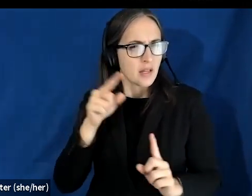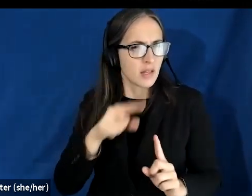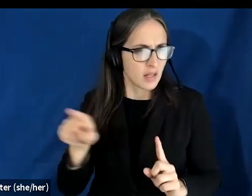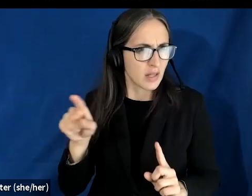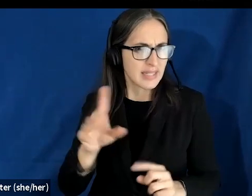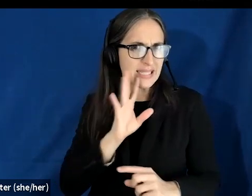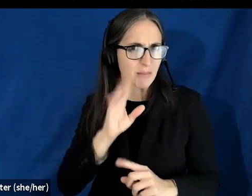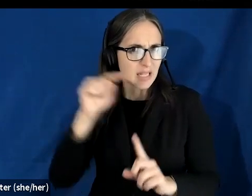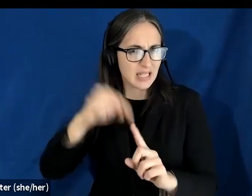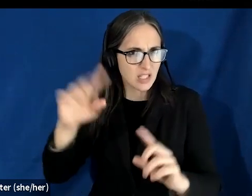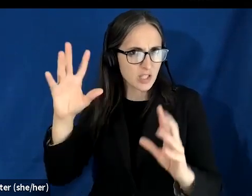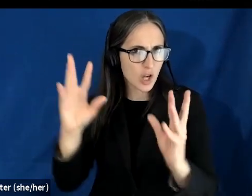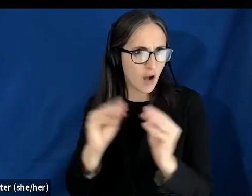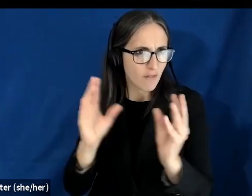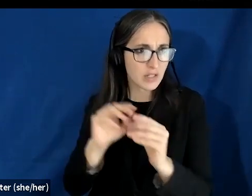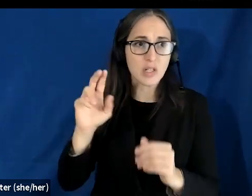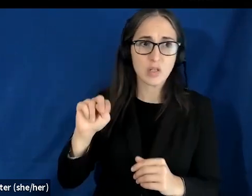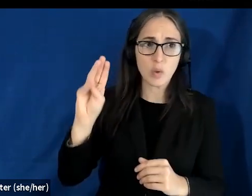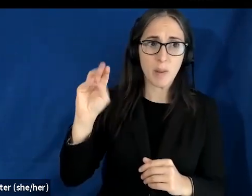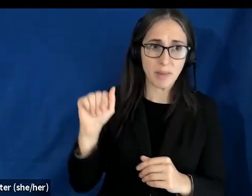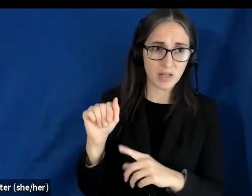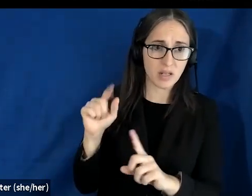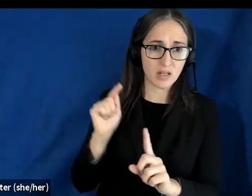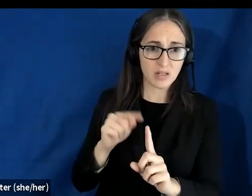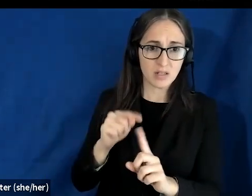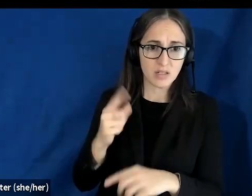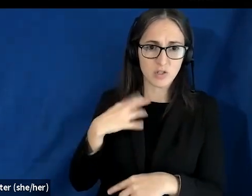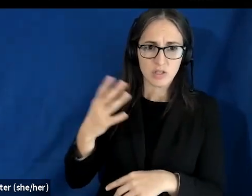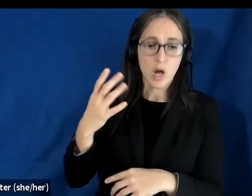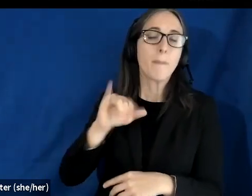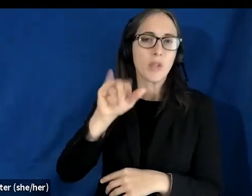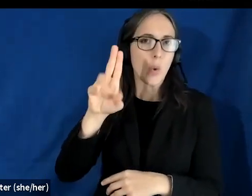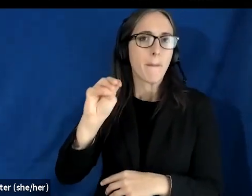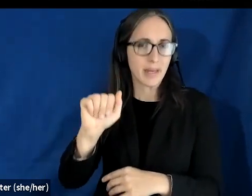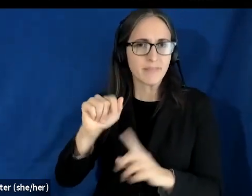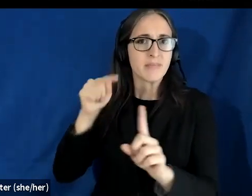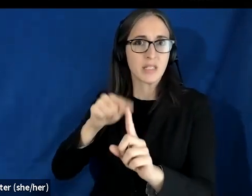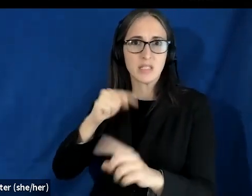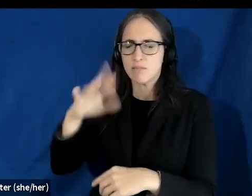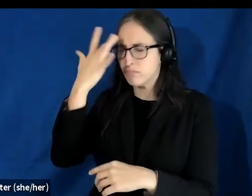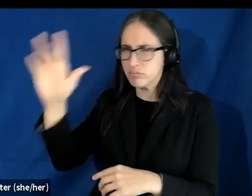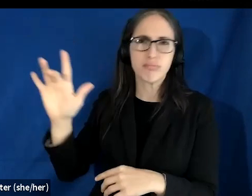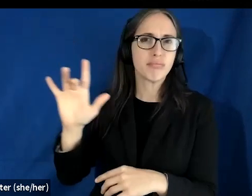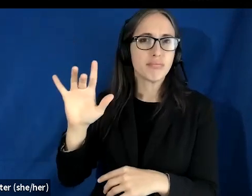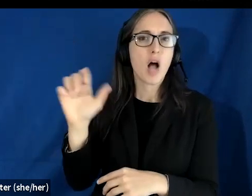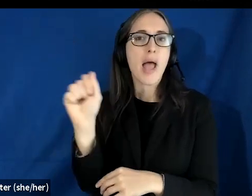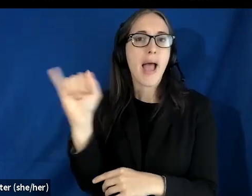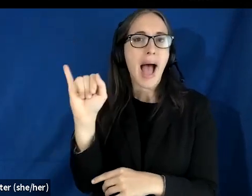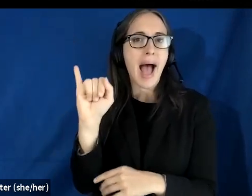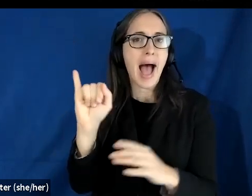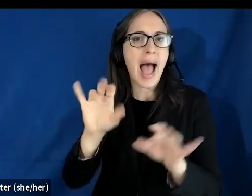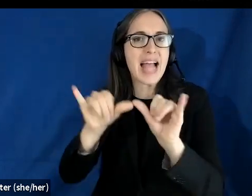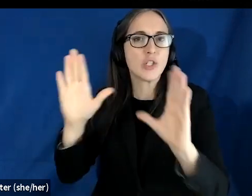this conference. And Yuma is a blind artificial intelligence engineer. And he's working on this amazing software